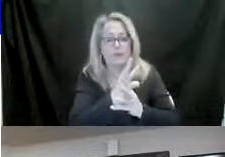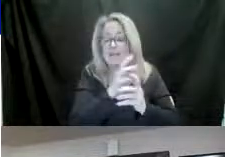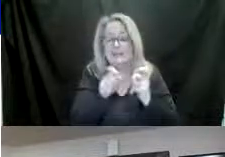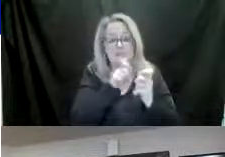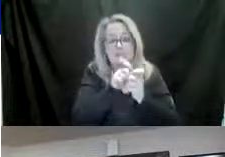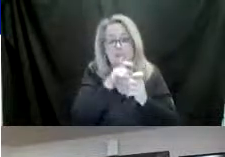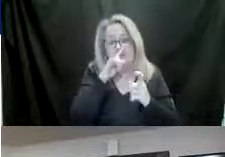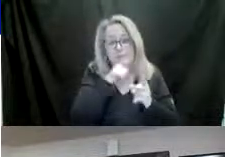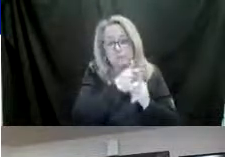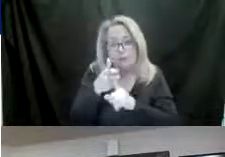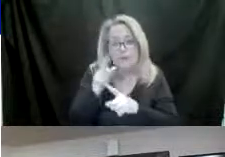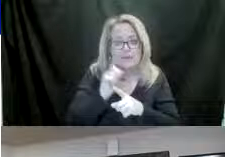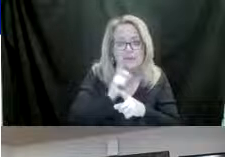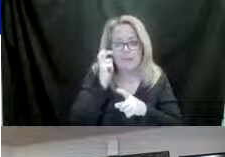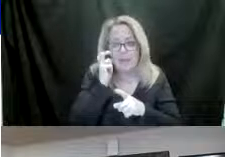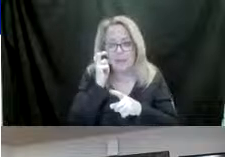or deafblind